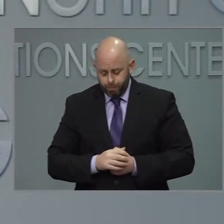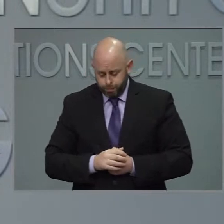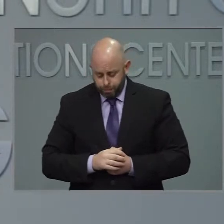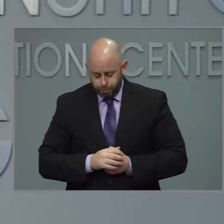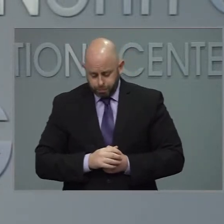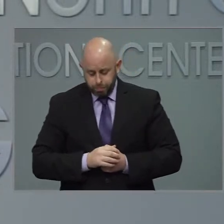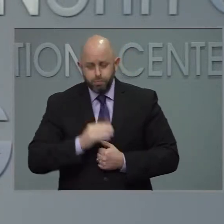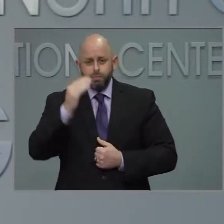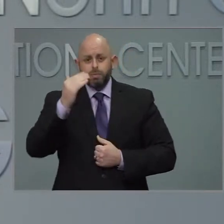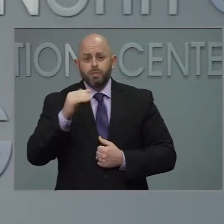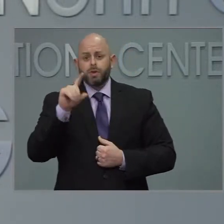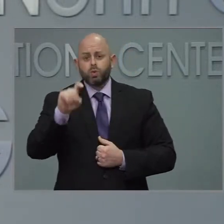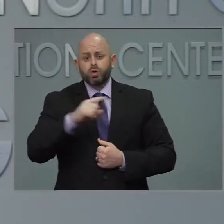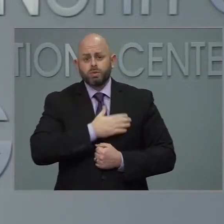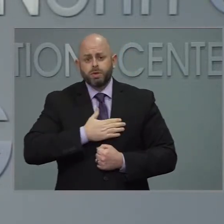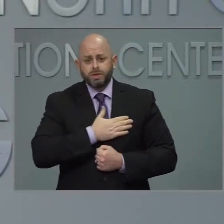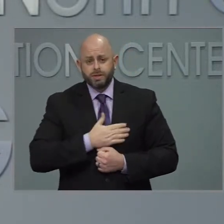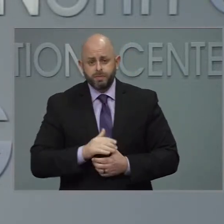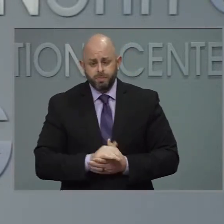Next question, please.